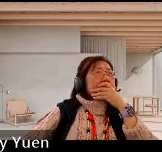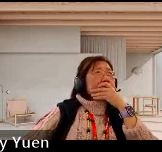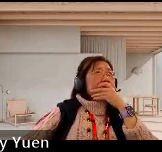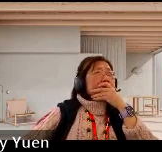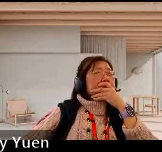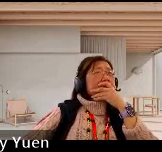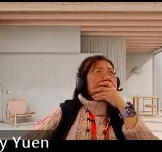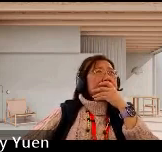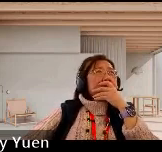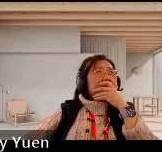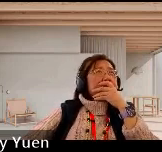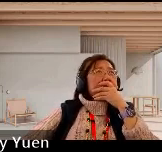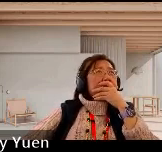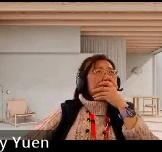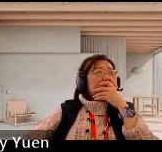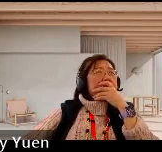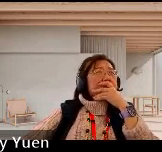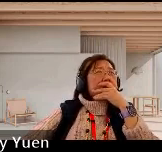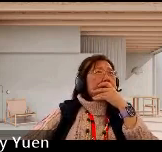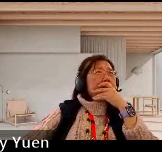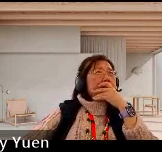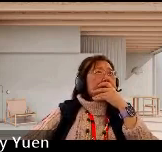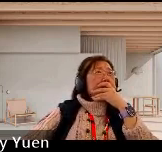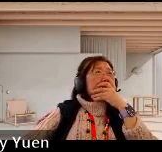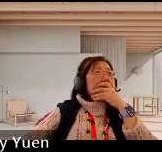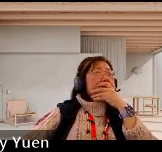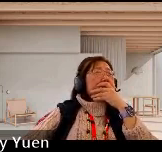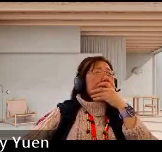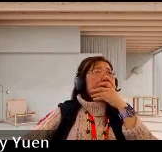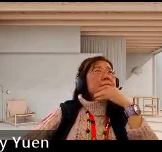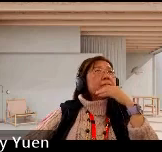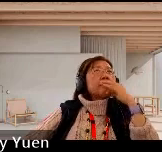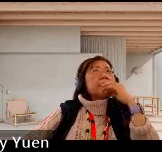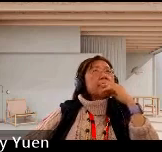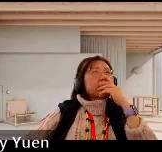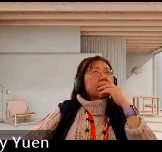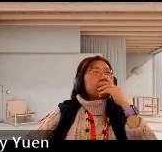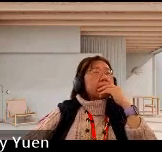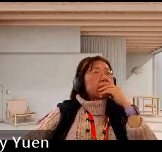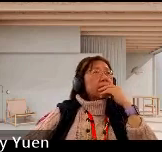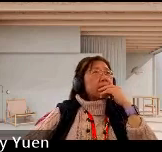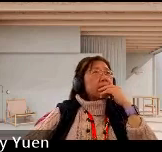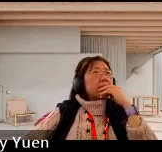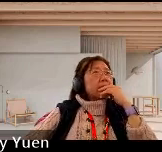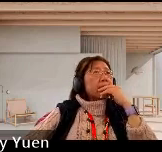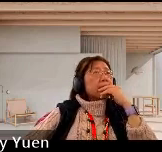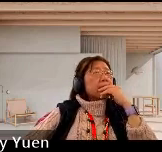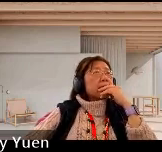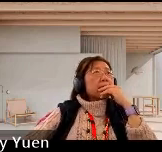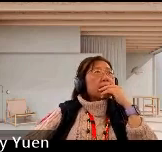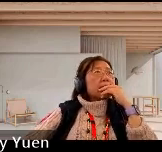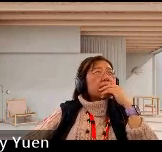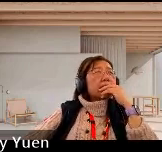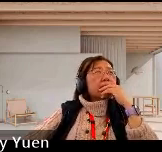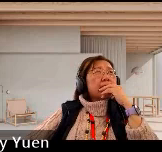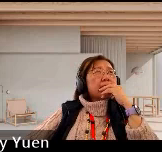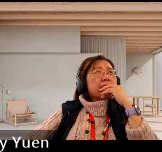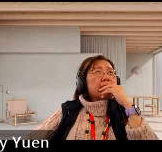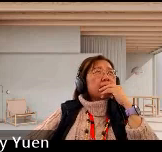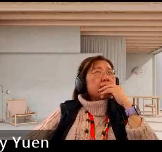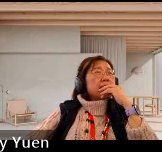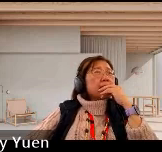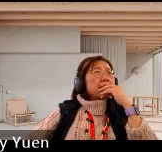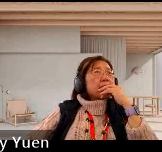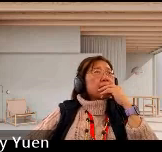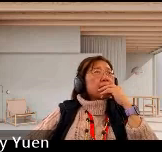from the assessment. But the vast majority of assessors are non-clinicians, and for what it's worth, I've done my